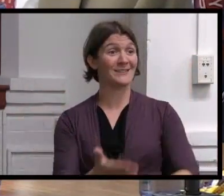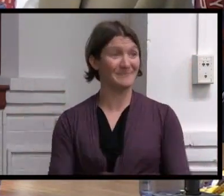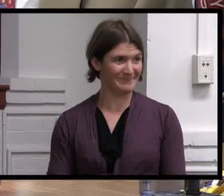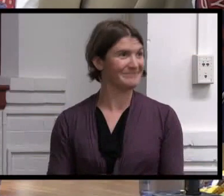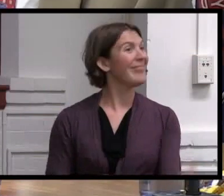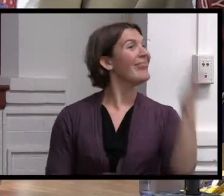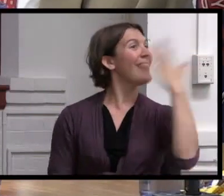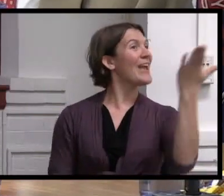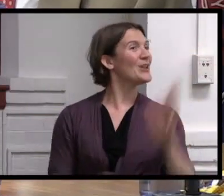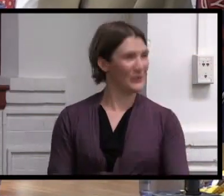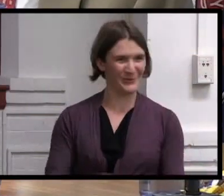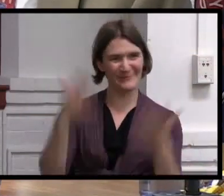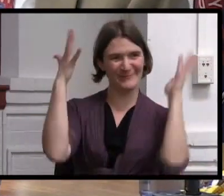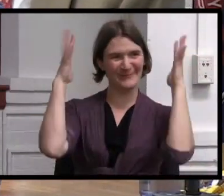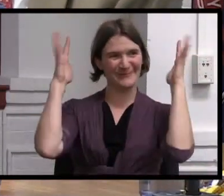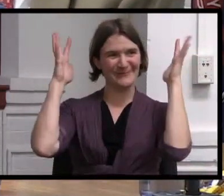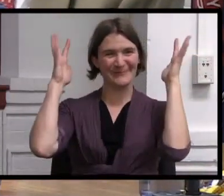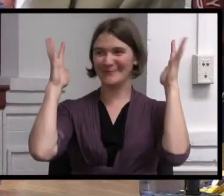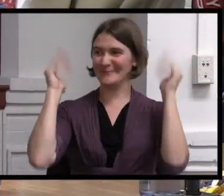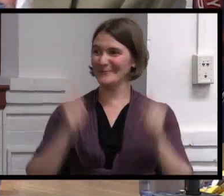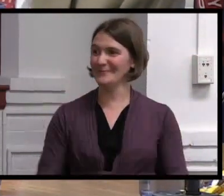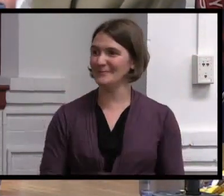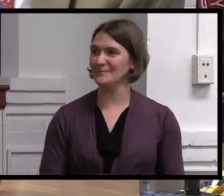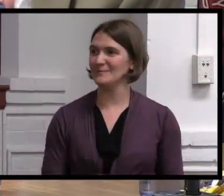Board. Well,